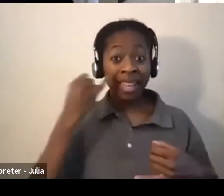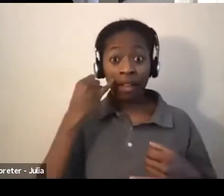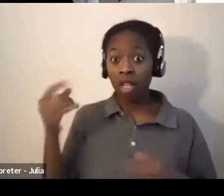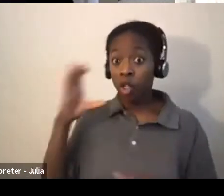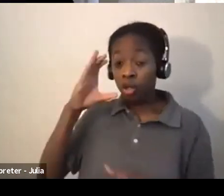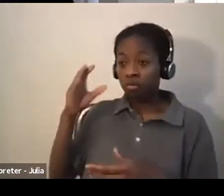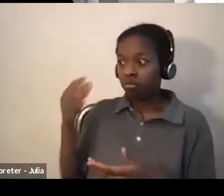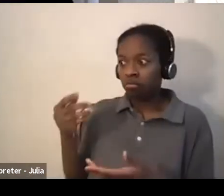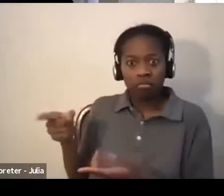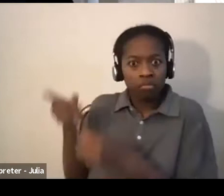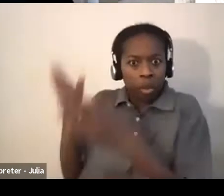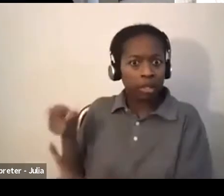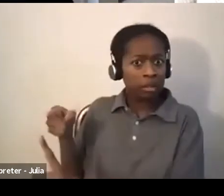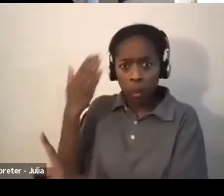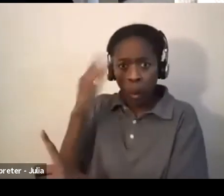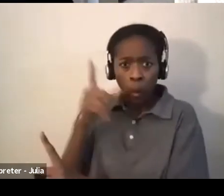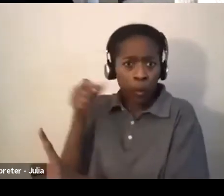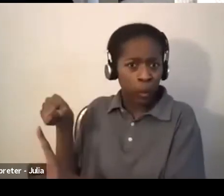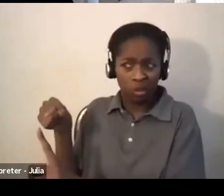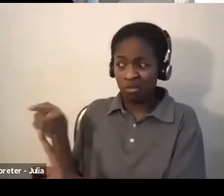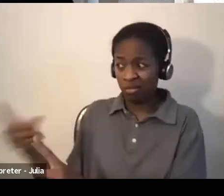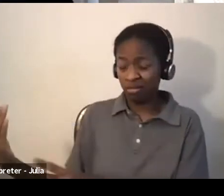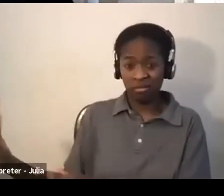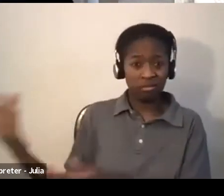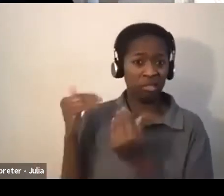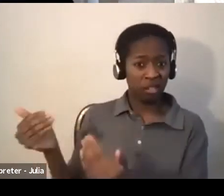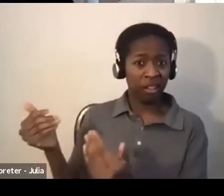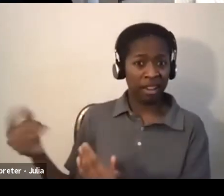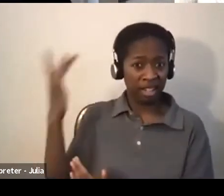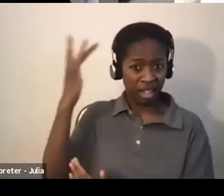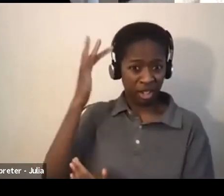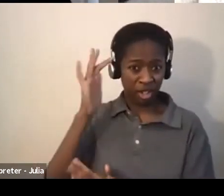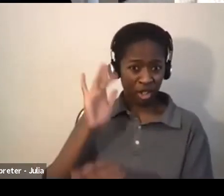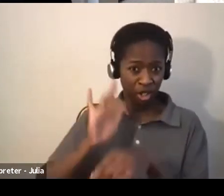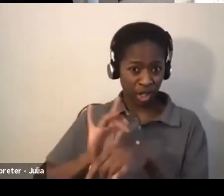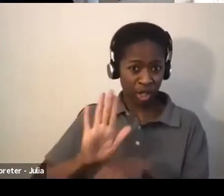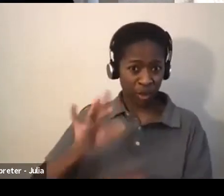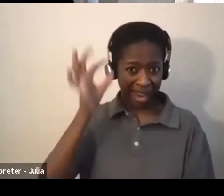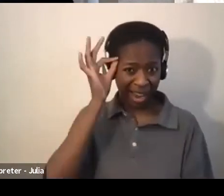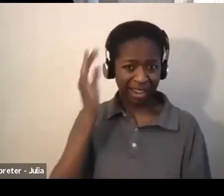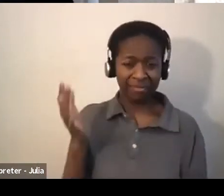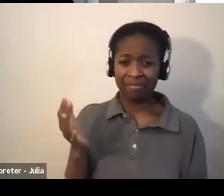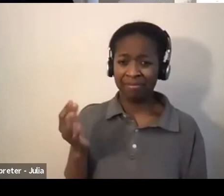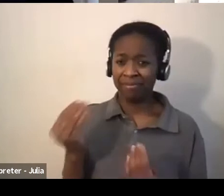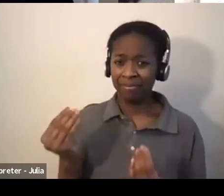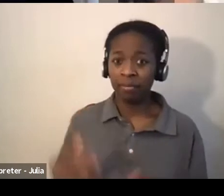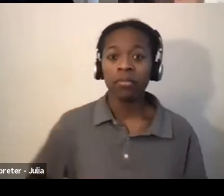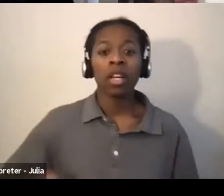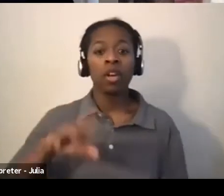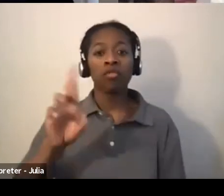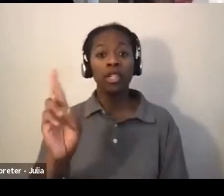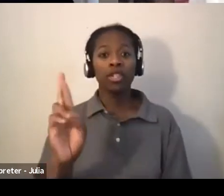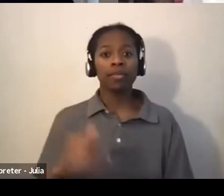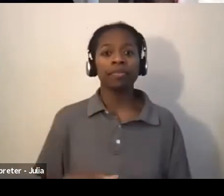know very well. Well, thank you for sharing that. And Richard? With me,